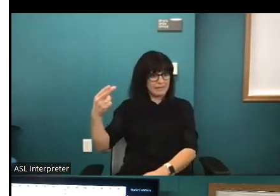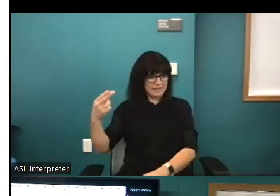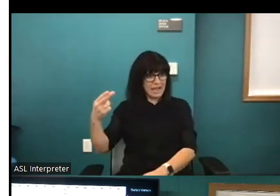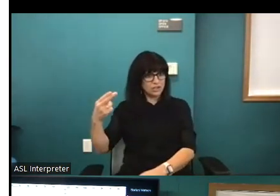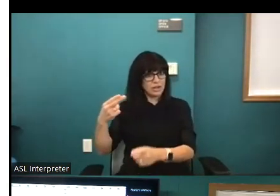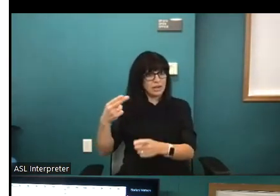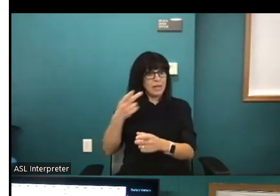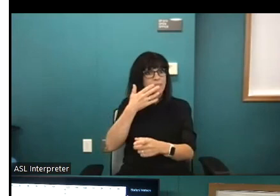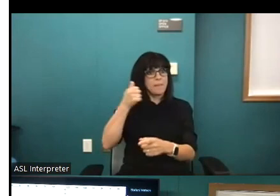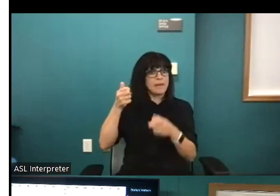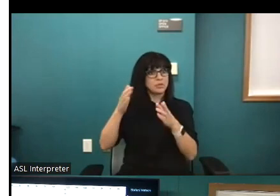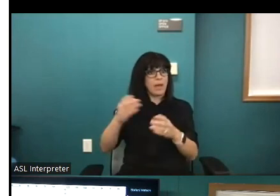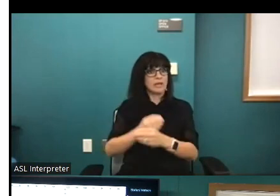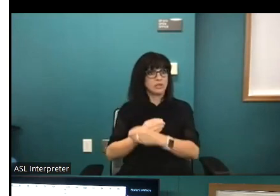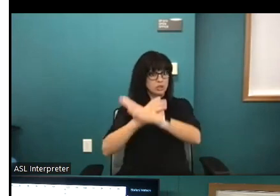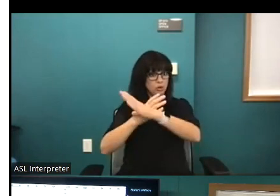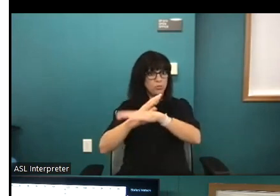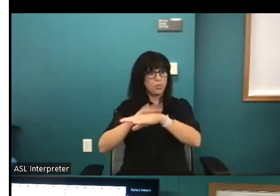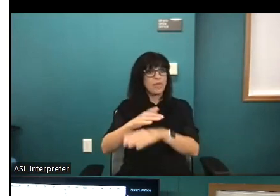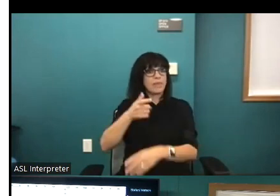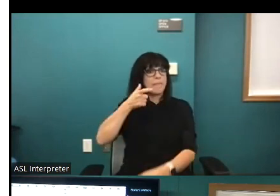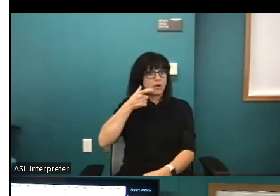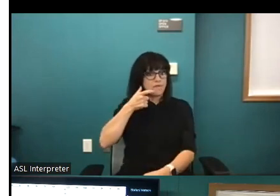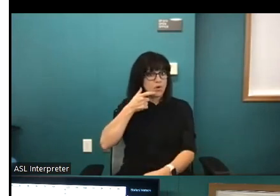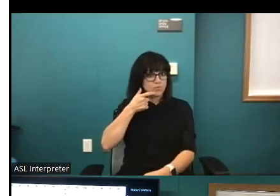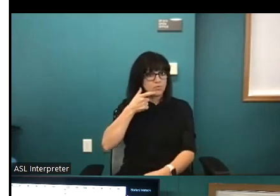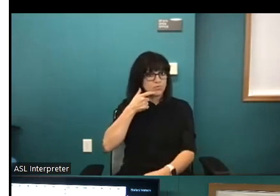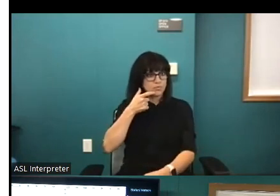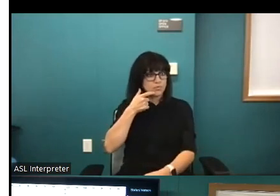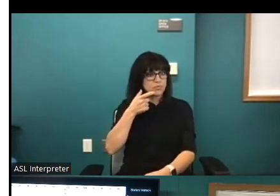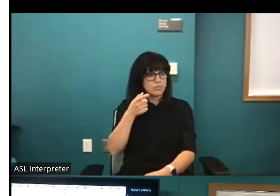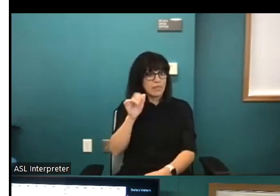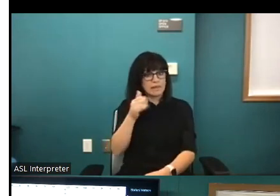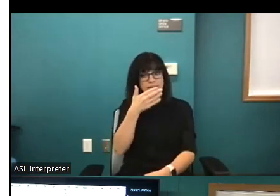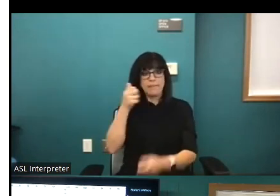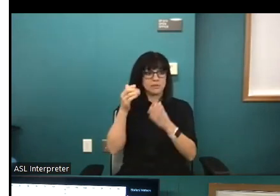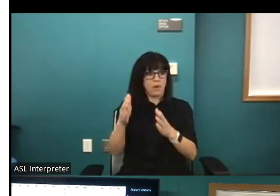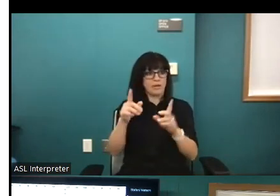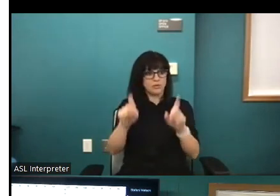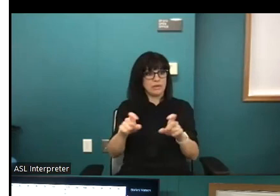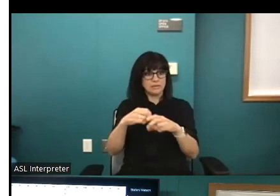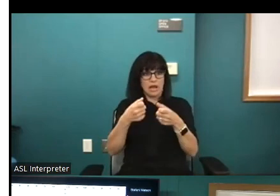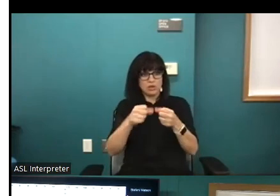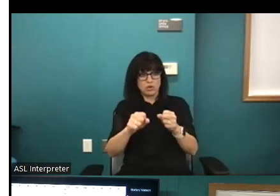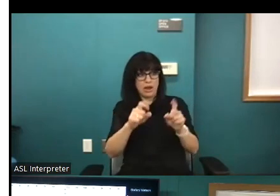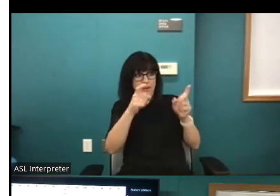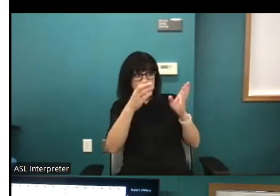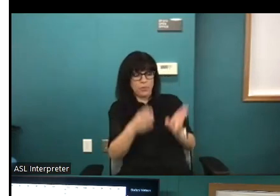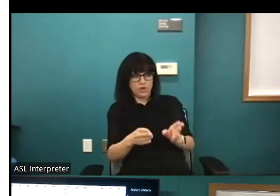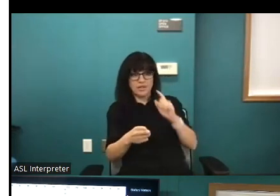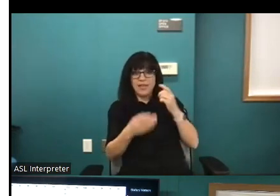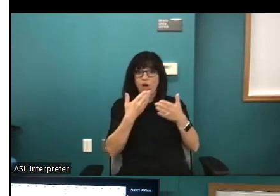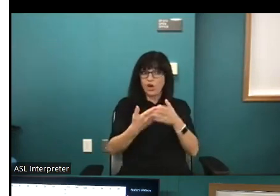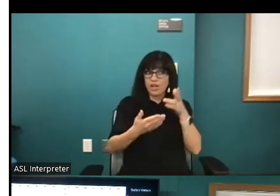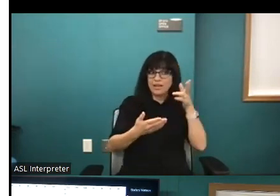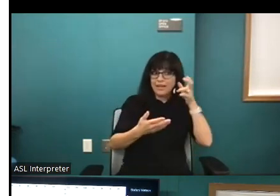is through Zoom, through a microphone, so that they're good Or ear through the can't next, hear it. the next room, yeah. So I try to do it in person and their good ear overhears it, so you